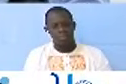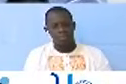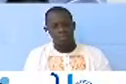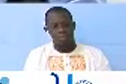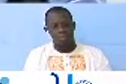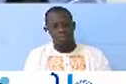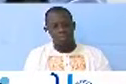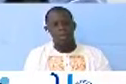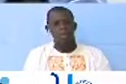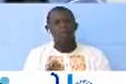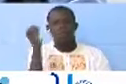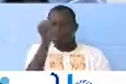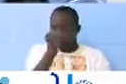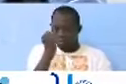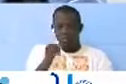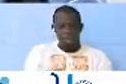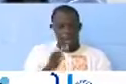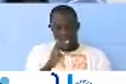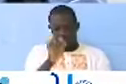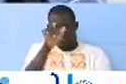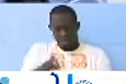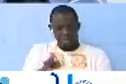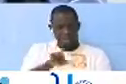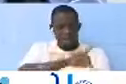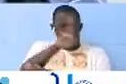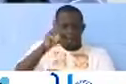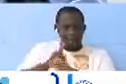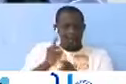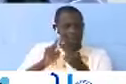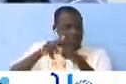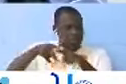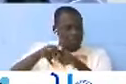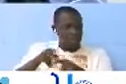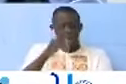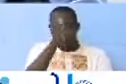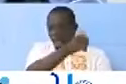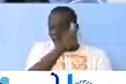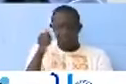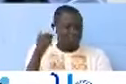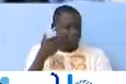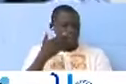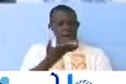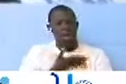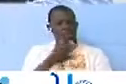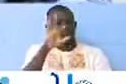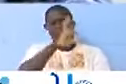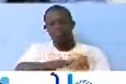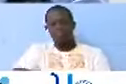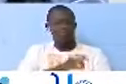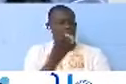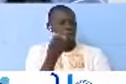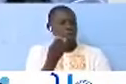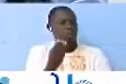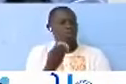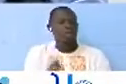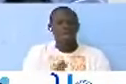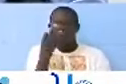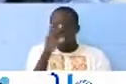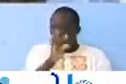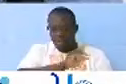Because if you are at a garage, every day you will earn money by yourself. Even if